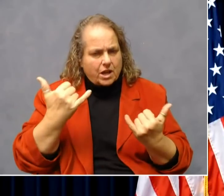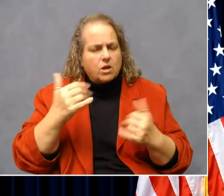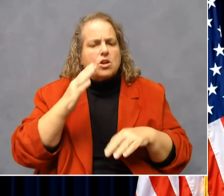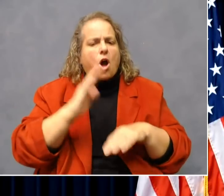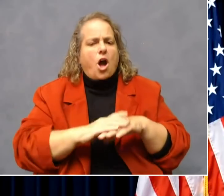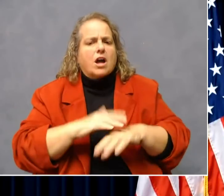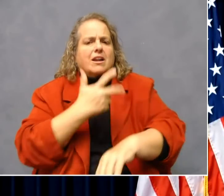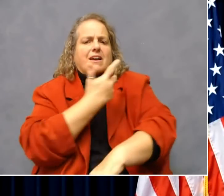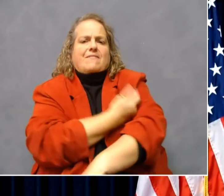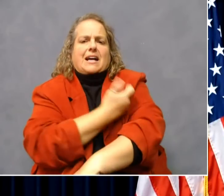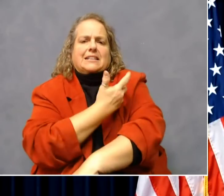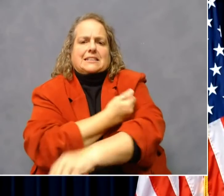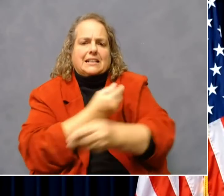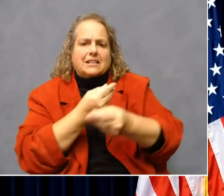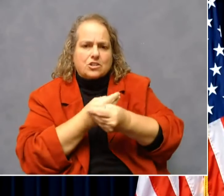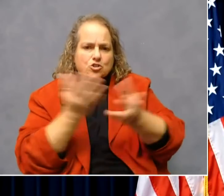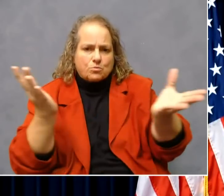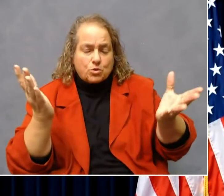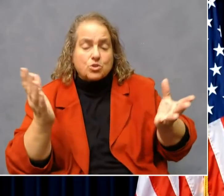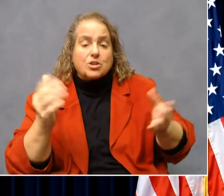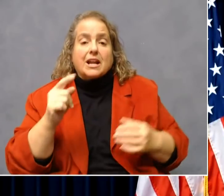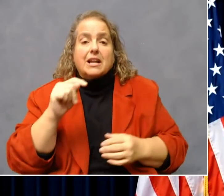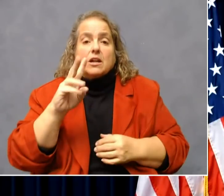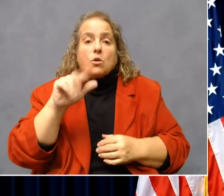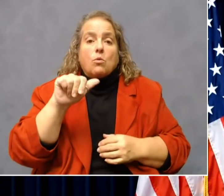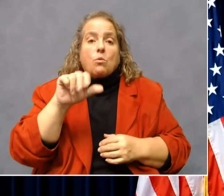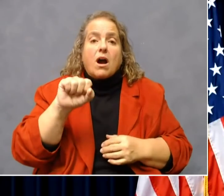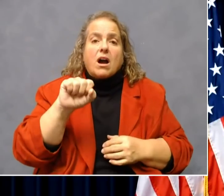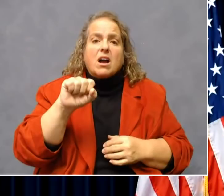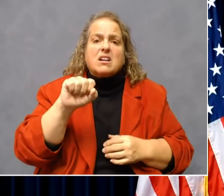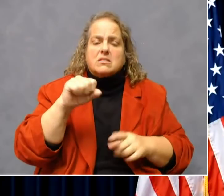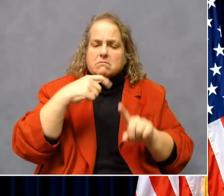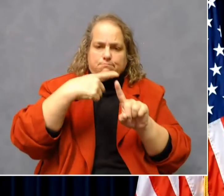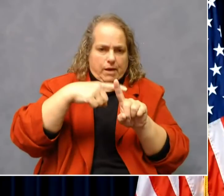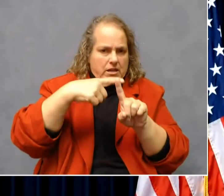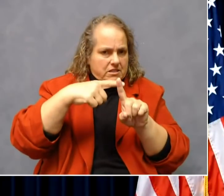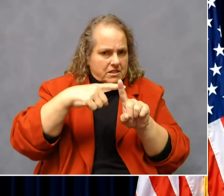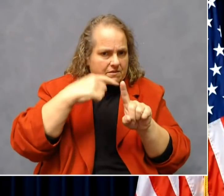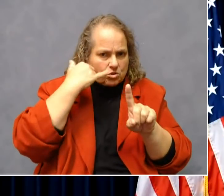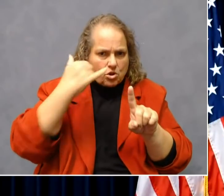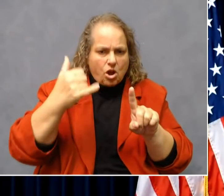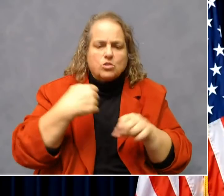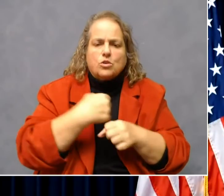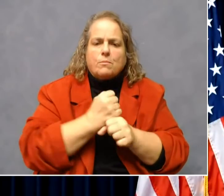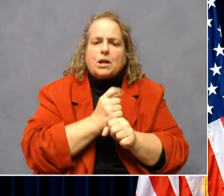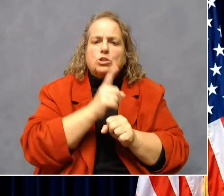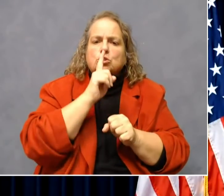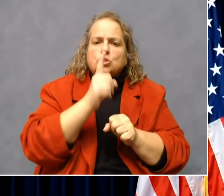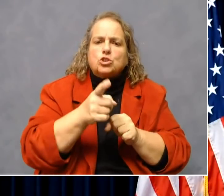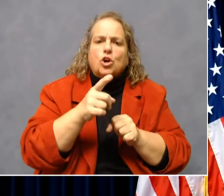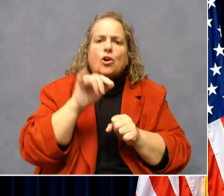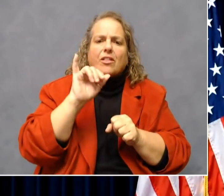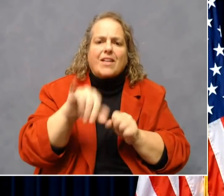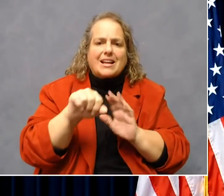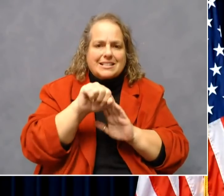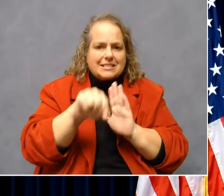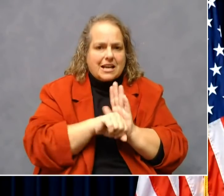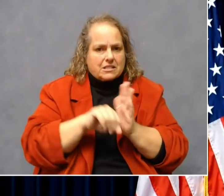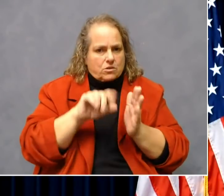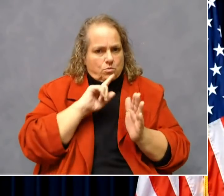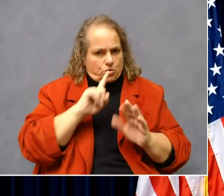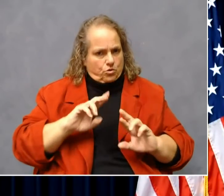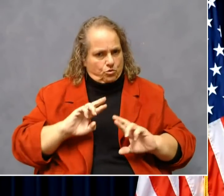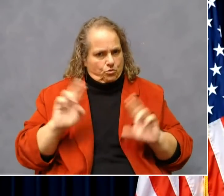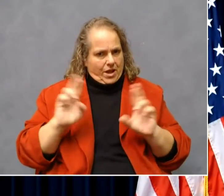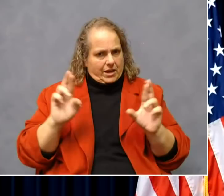distribution. It was a positive call. It was just making sure that states were ready. We knew the steps